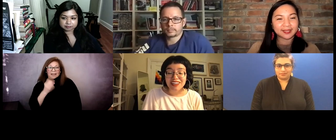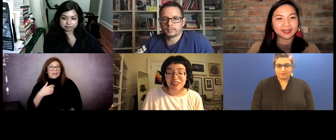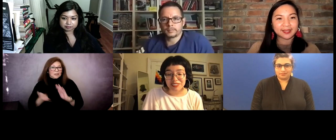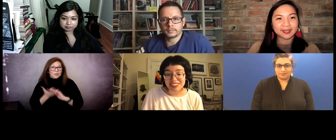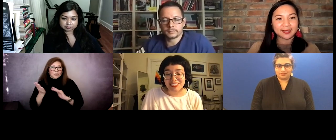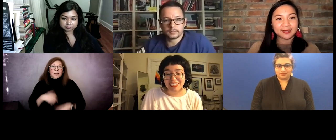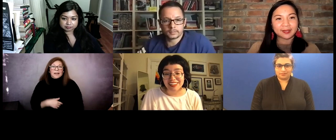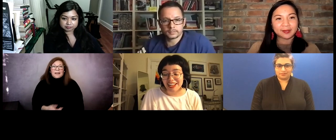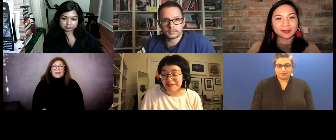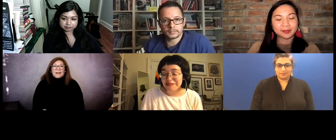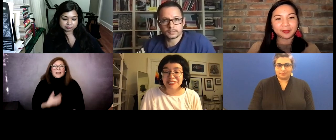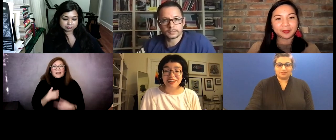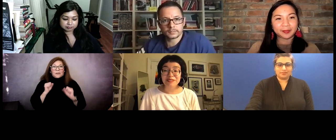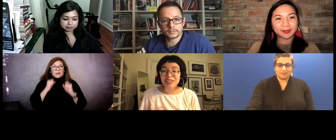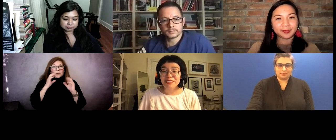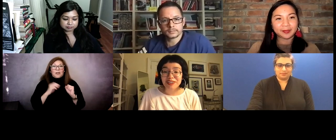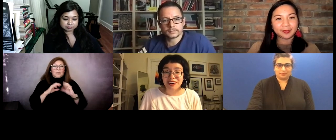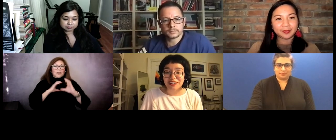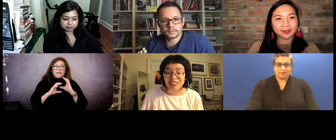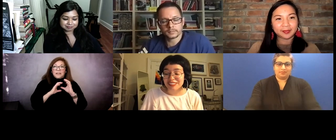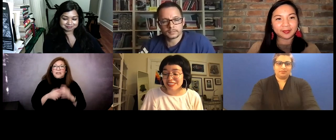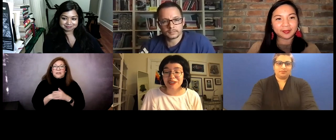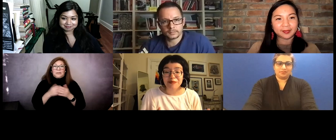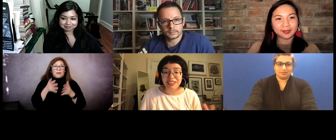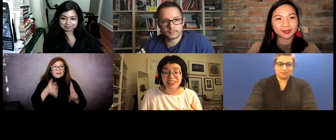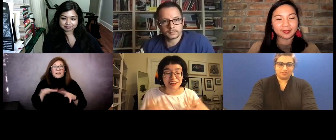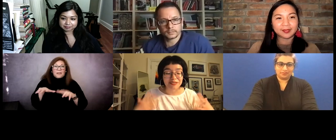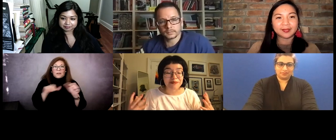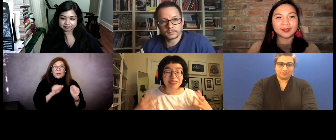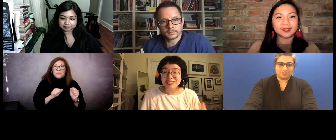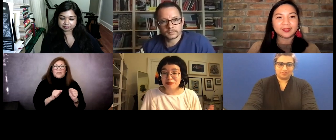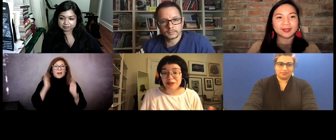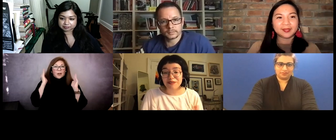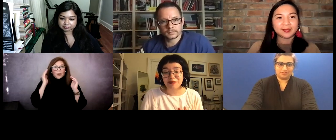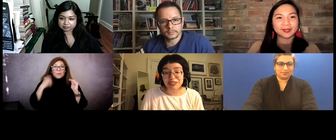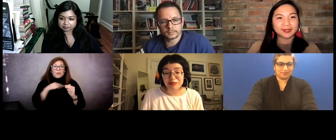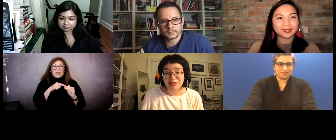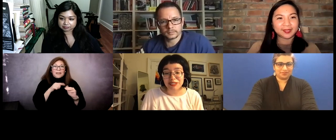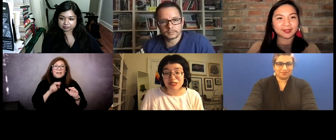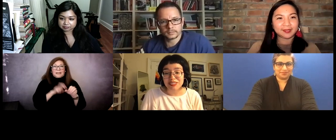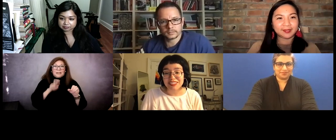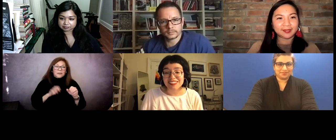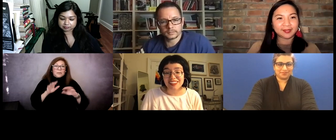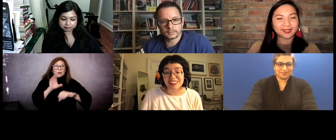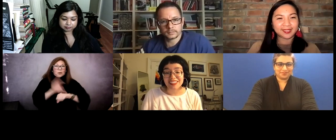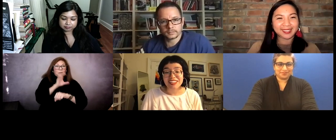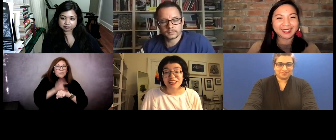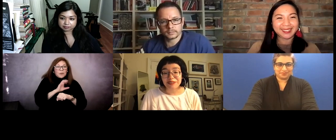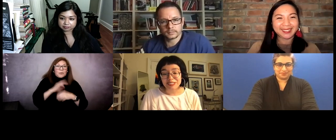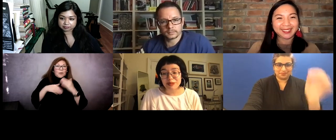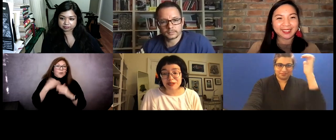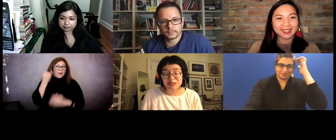incredible conversation. I want to kind of leave all of us, and I hope we can kind of step away from our computers with this idea